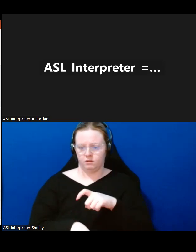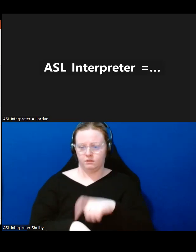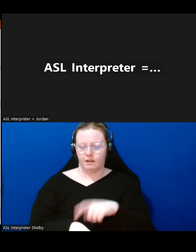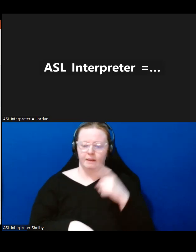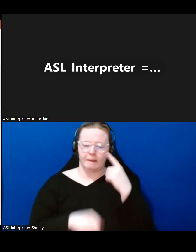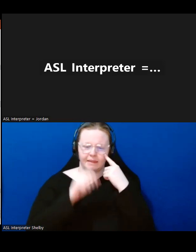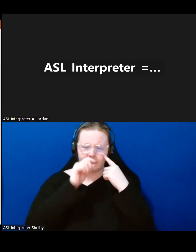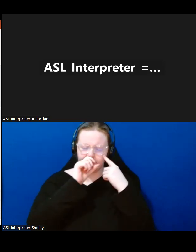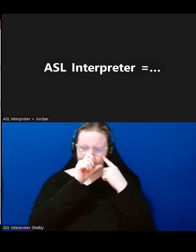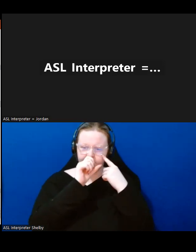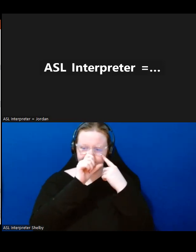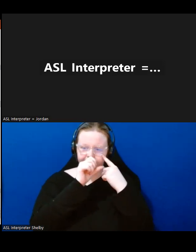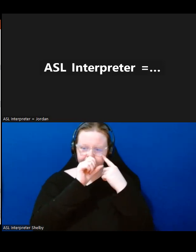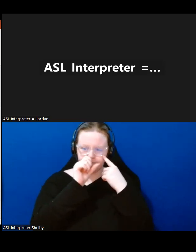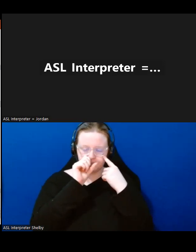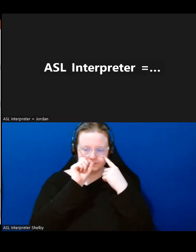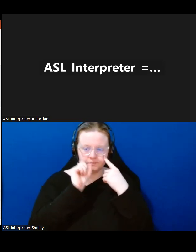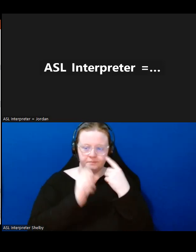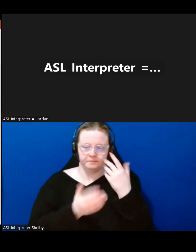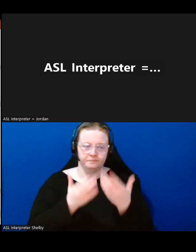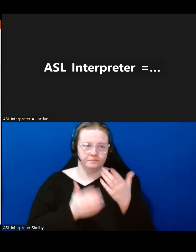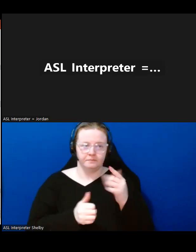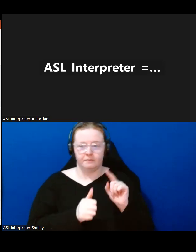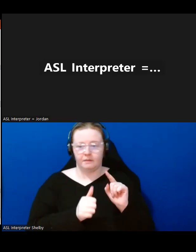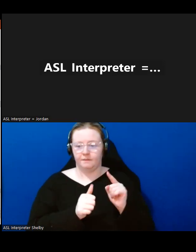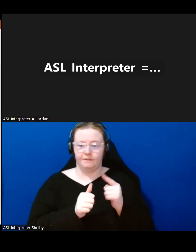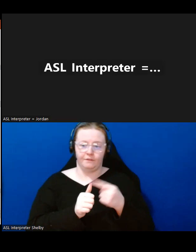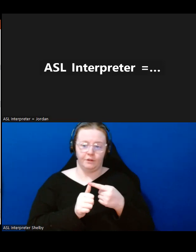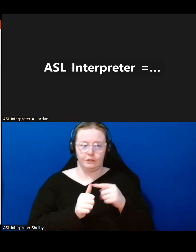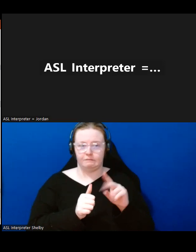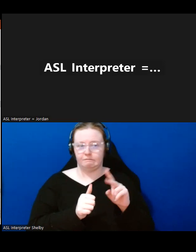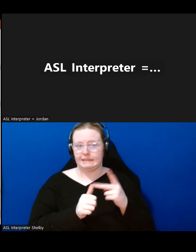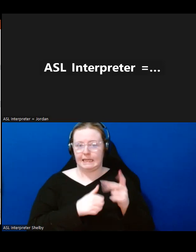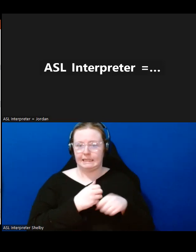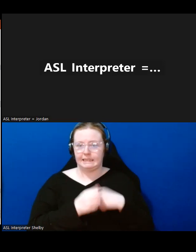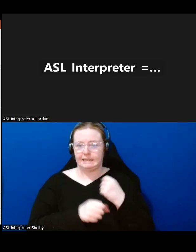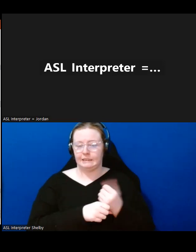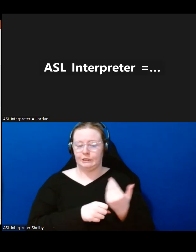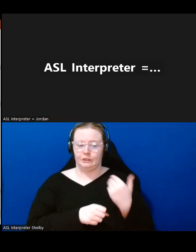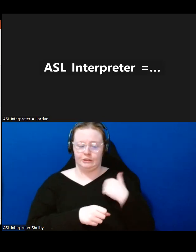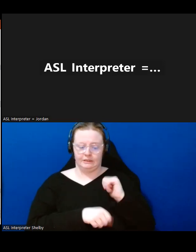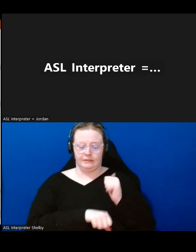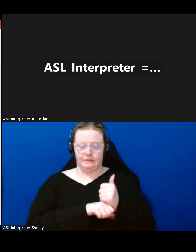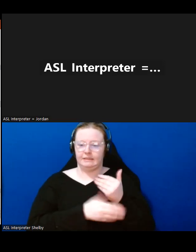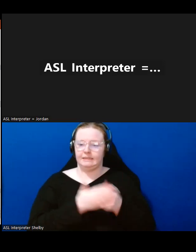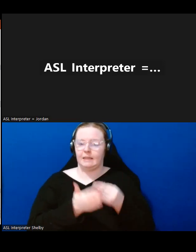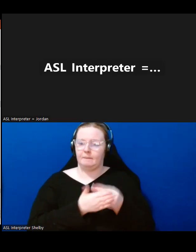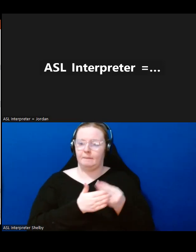money, maybe in the first or the second year that we were in existence.